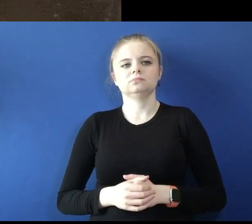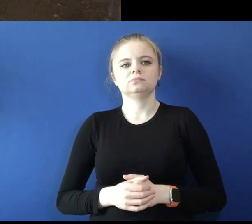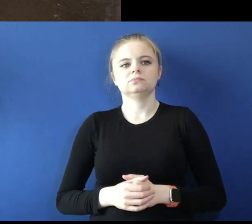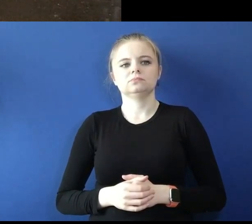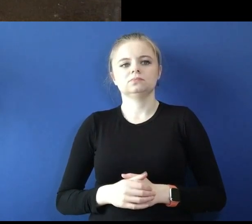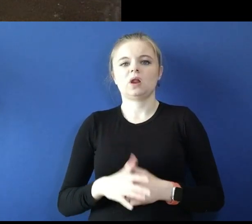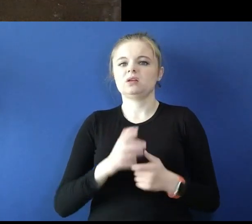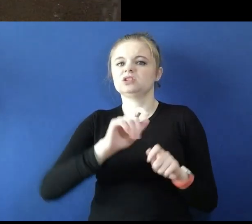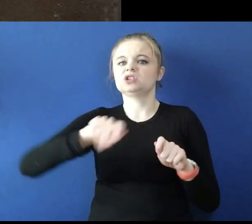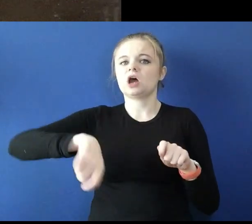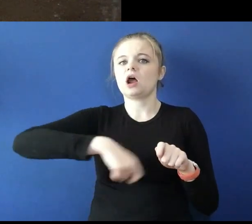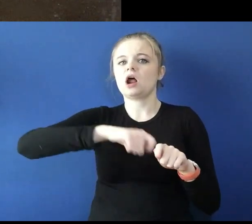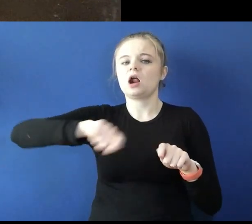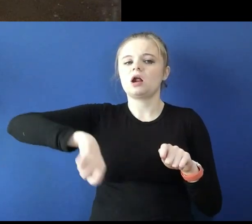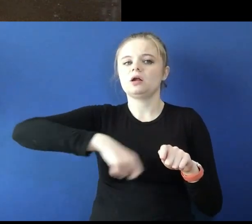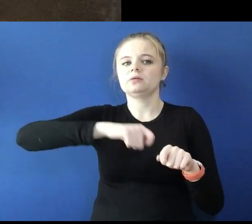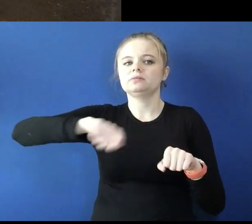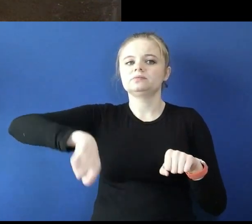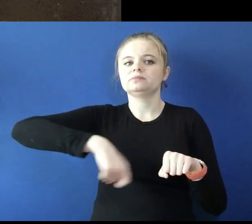I'm going to stir that in.